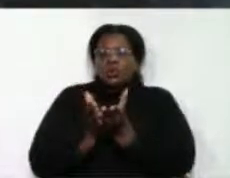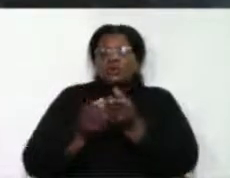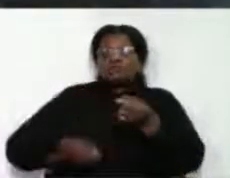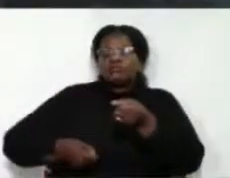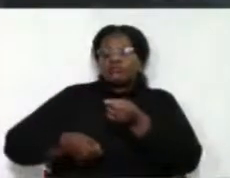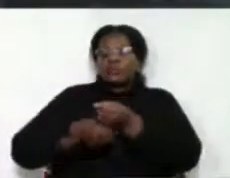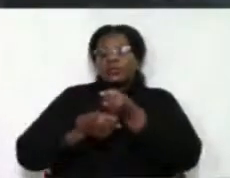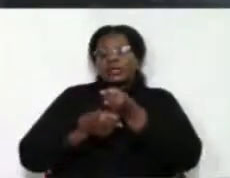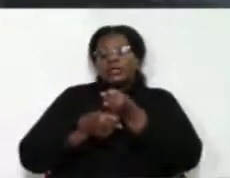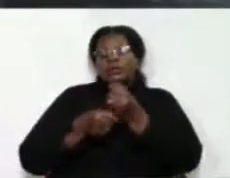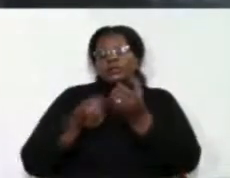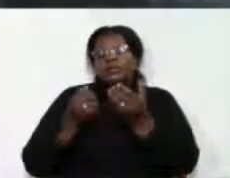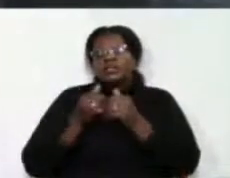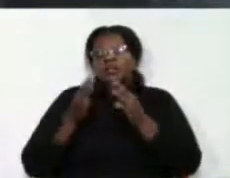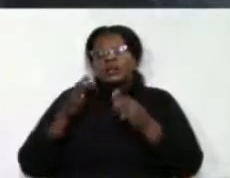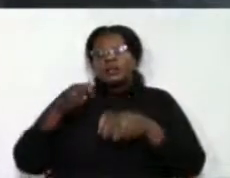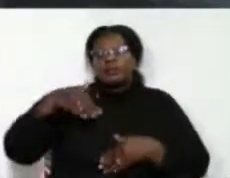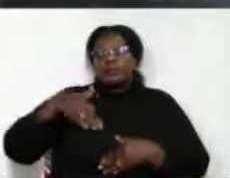Startup Namibia.